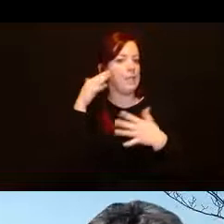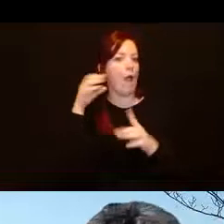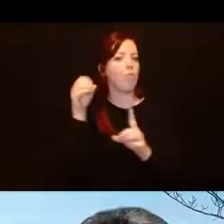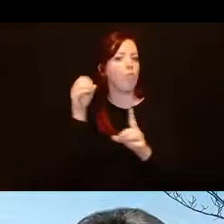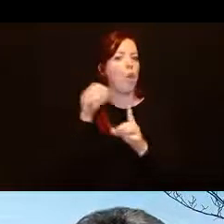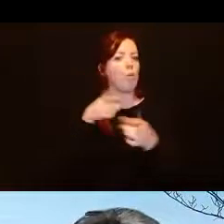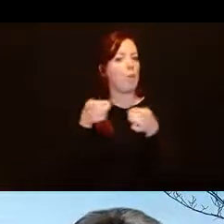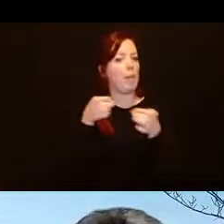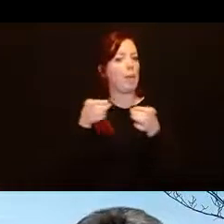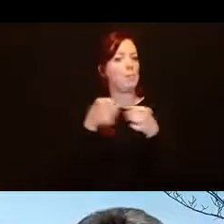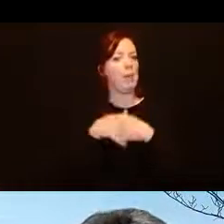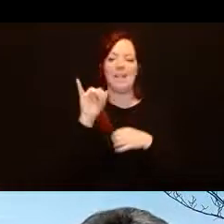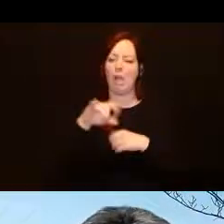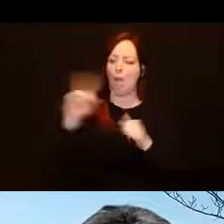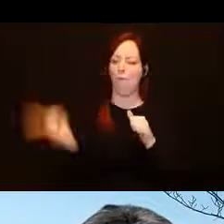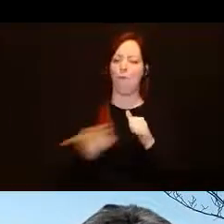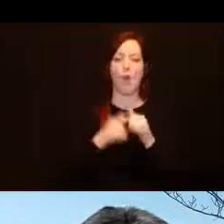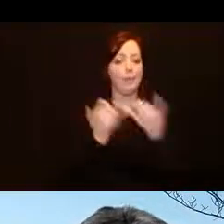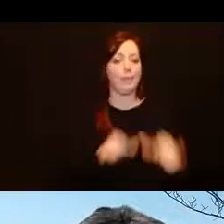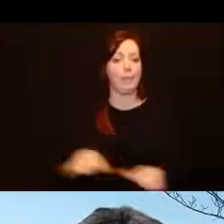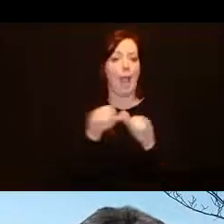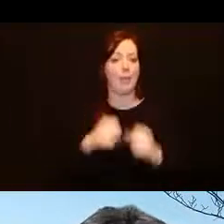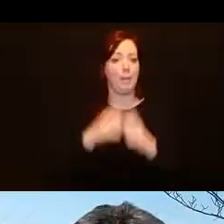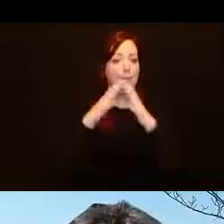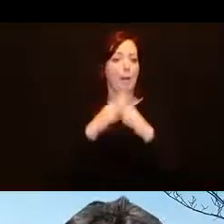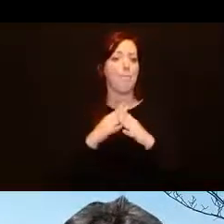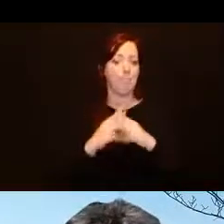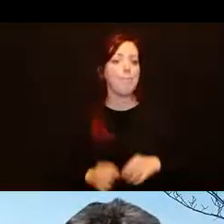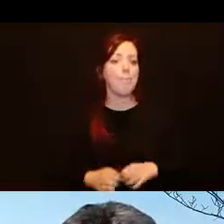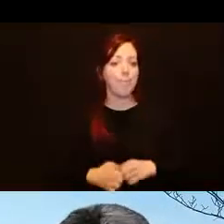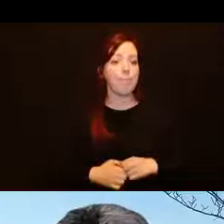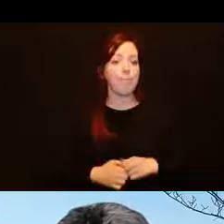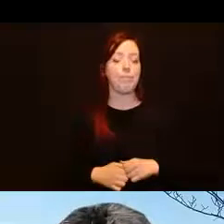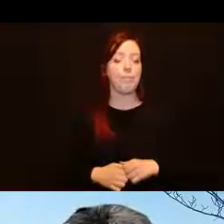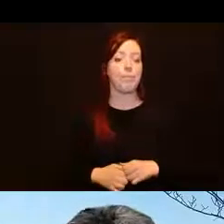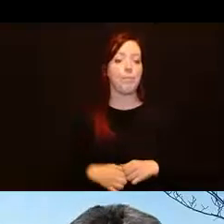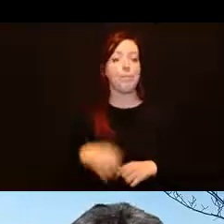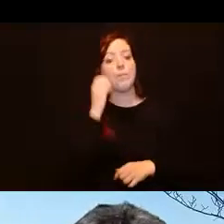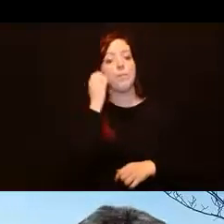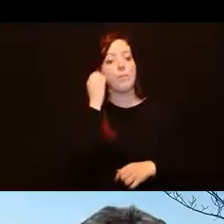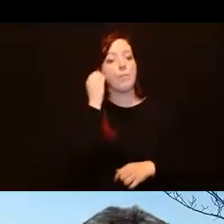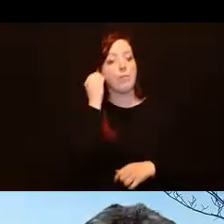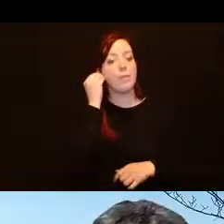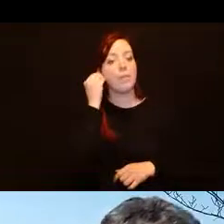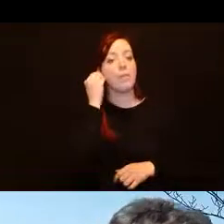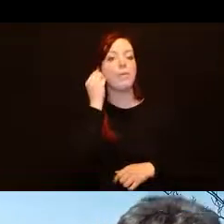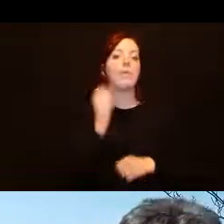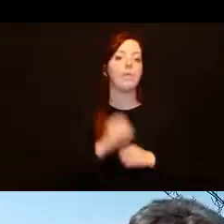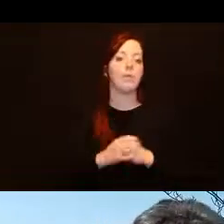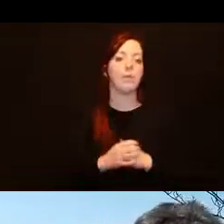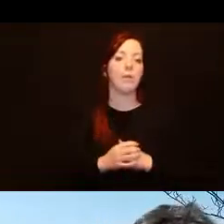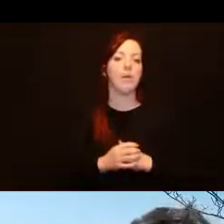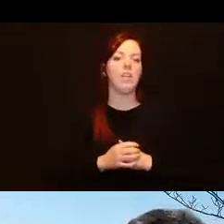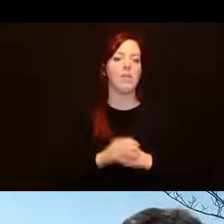And it also gives alerts associated with it, and also to reduce the risk of